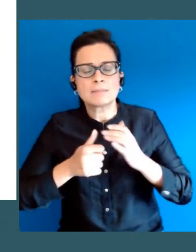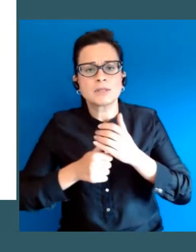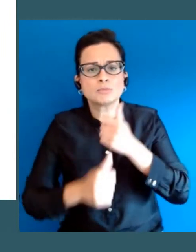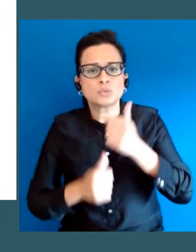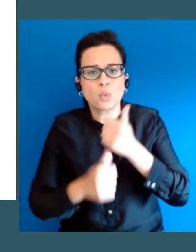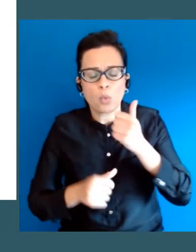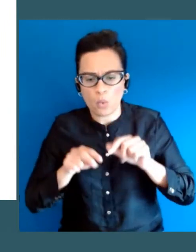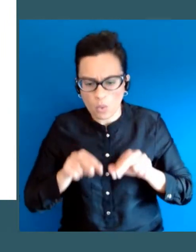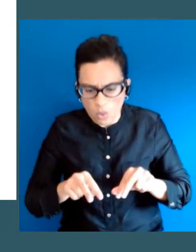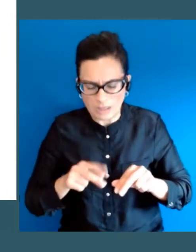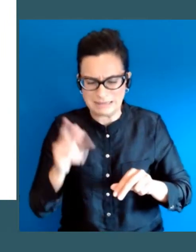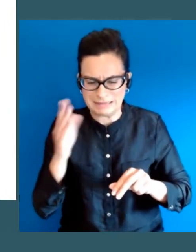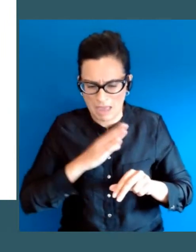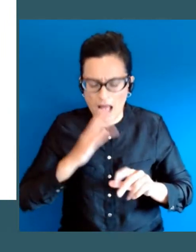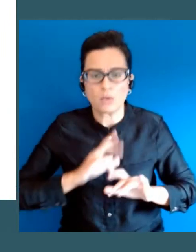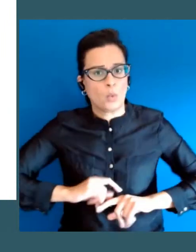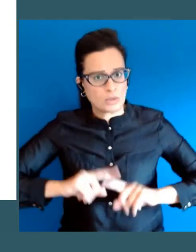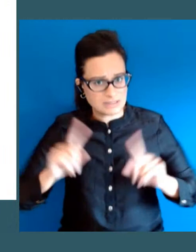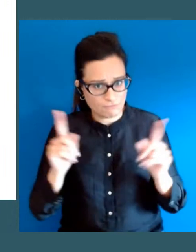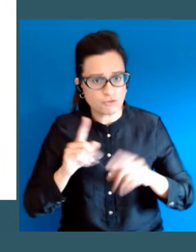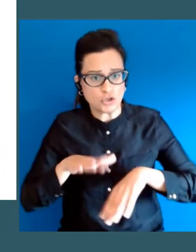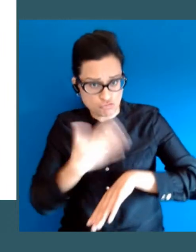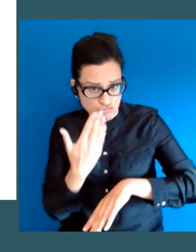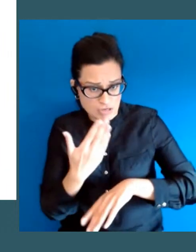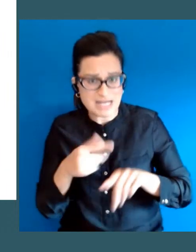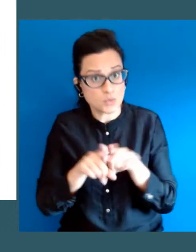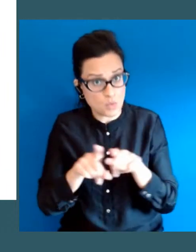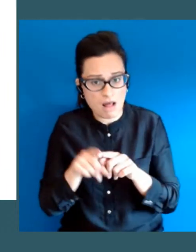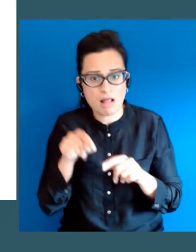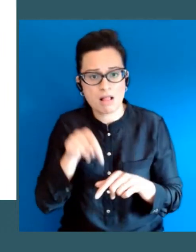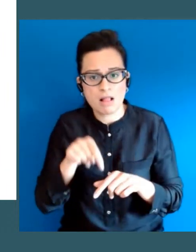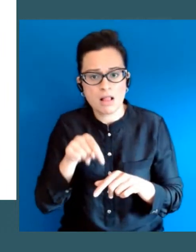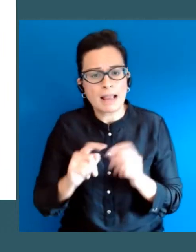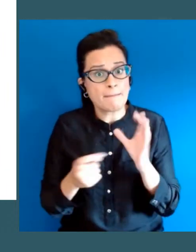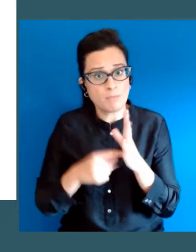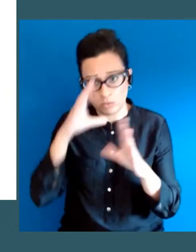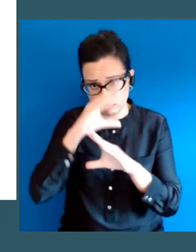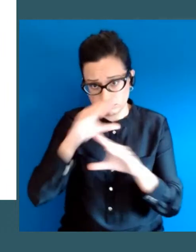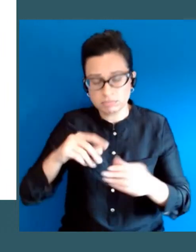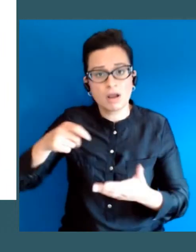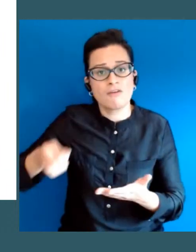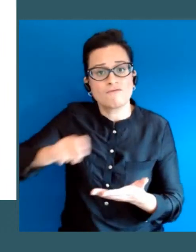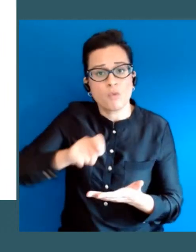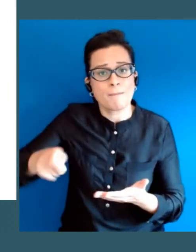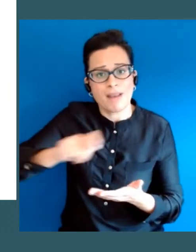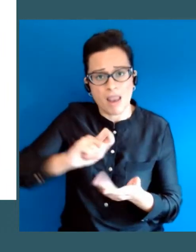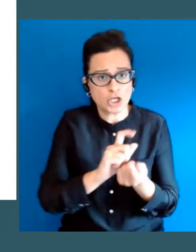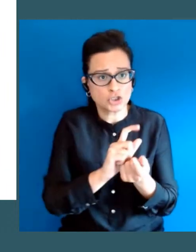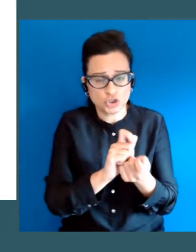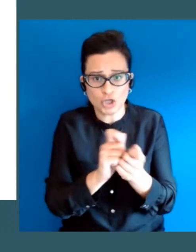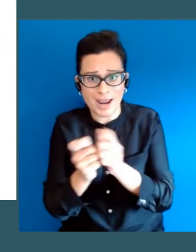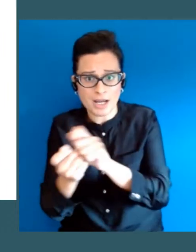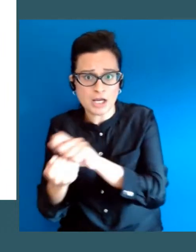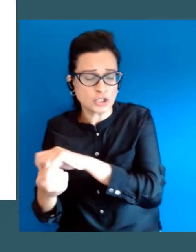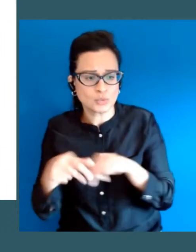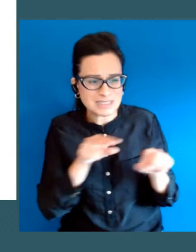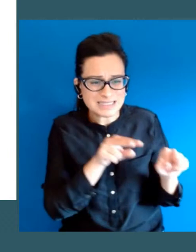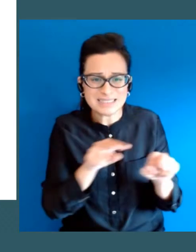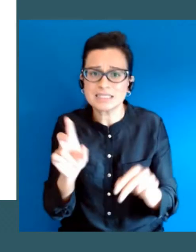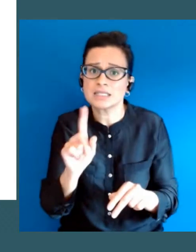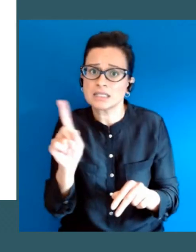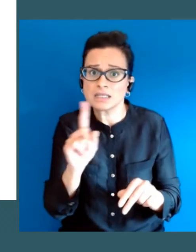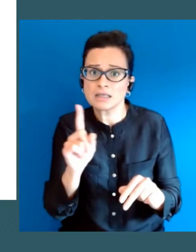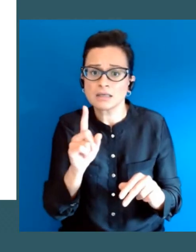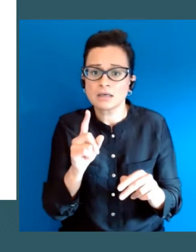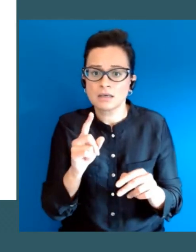quite different as well. And it's important to note that the formulas continue to change. So we see there's emerging